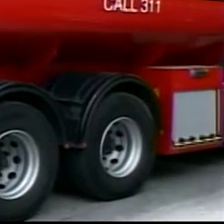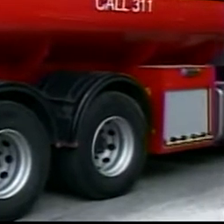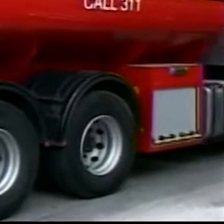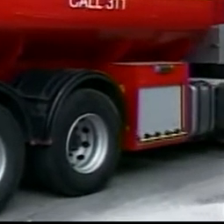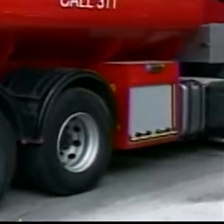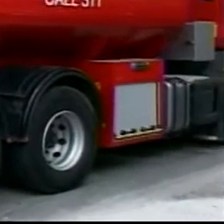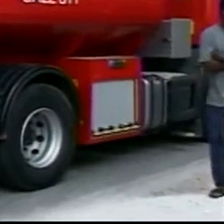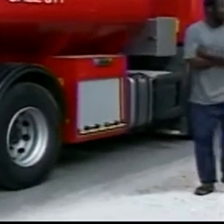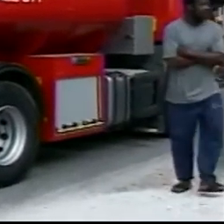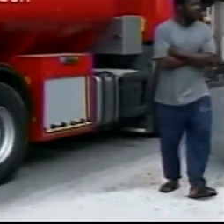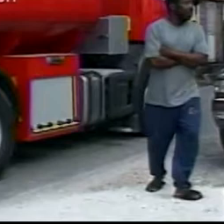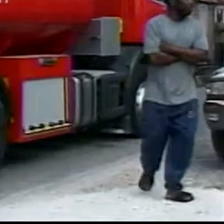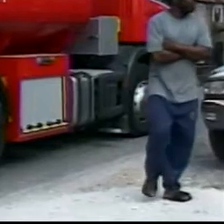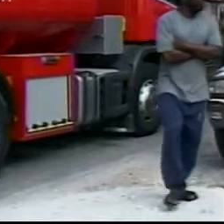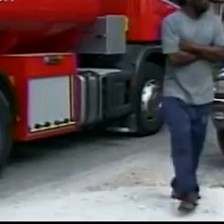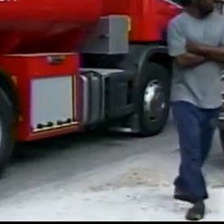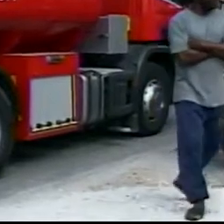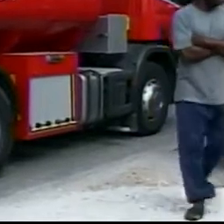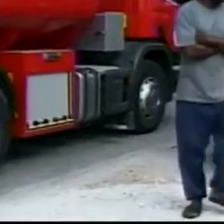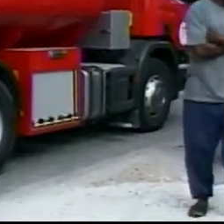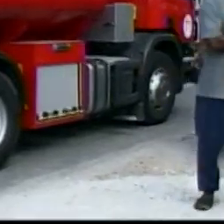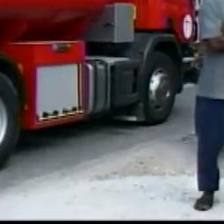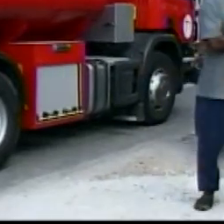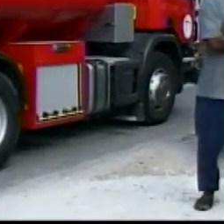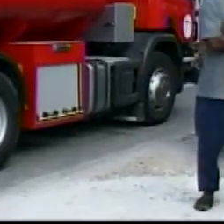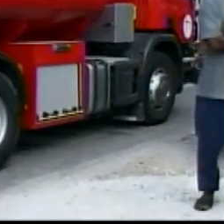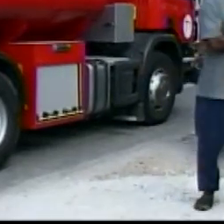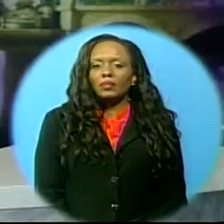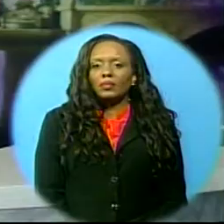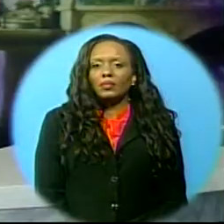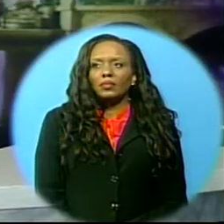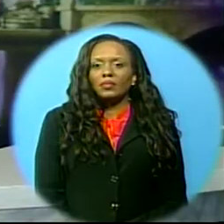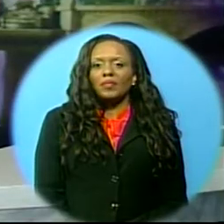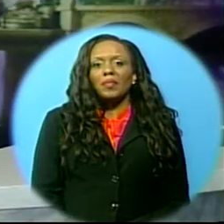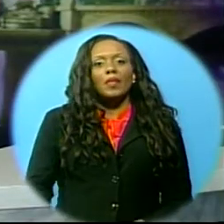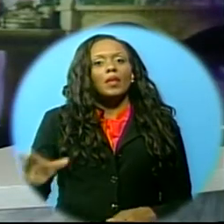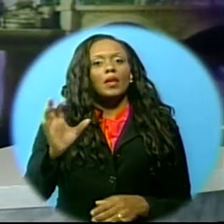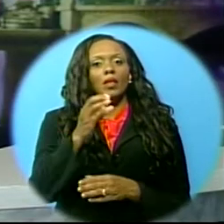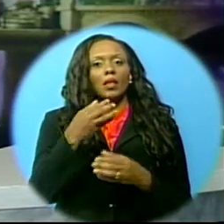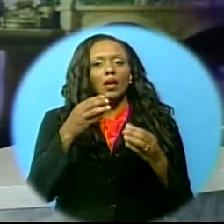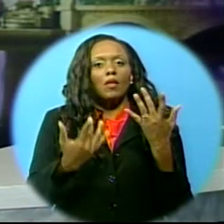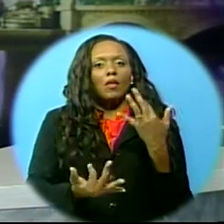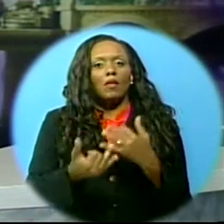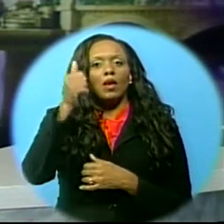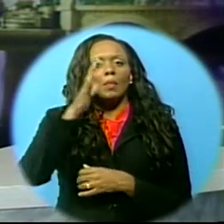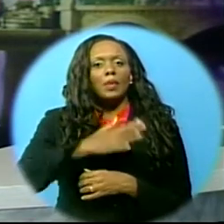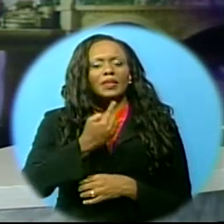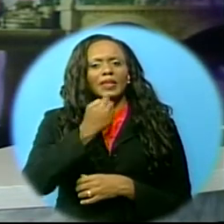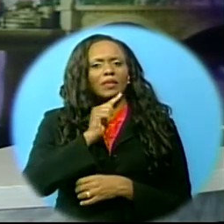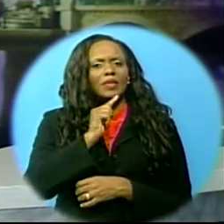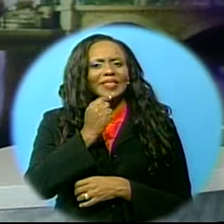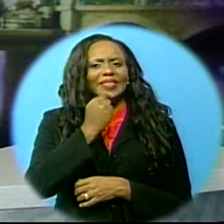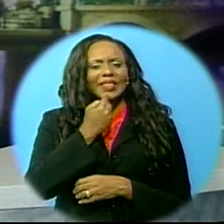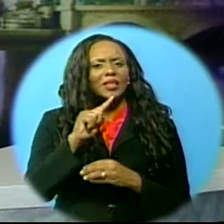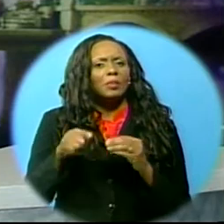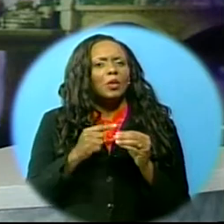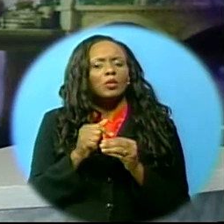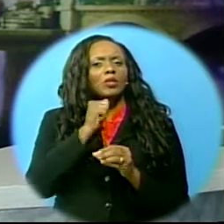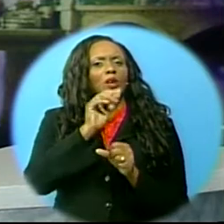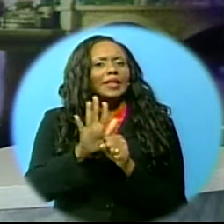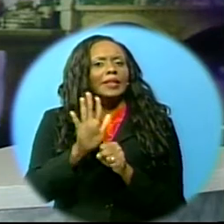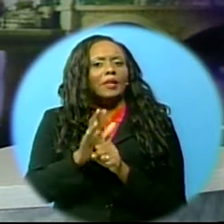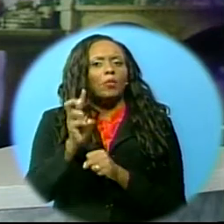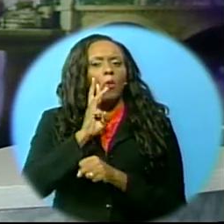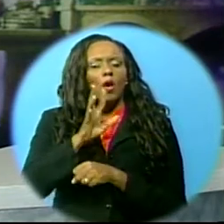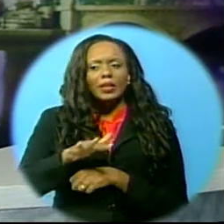2 neighboring homes received minimal damage. Station Officer Gordon Boxall, however, expressed serious concern about a